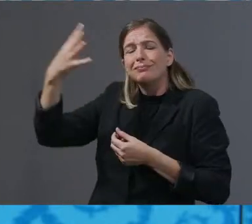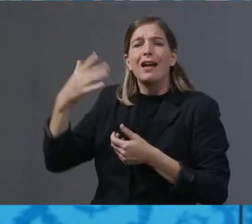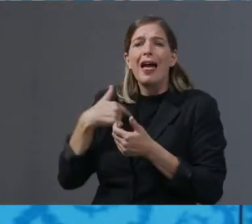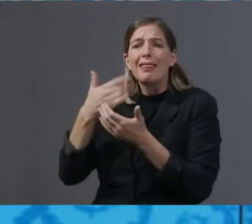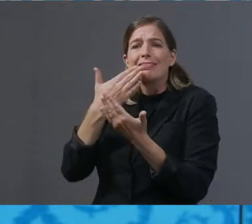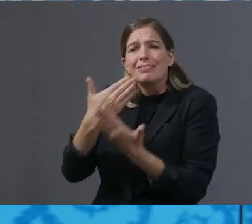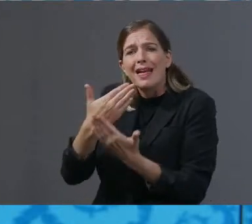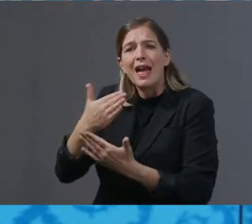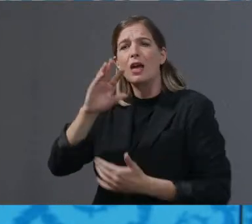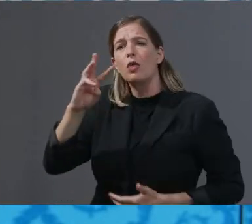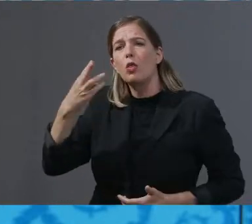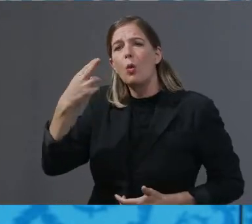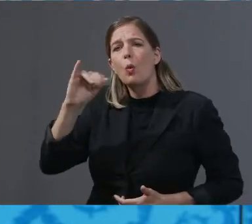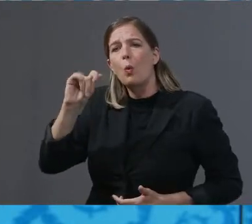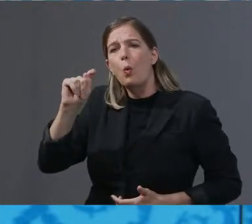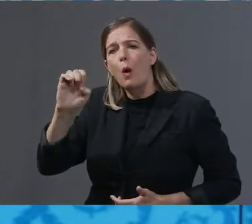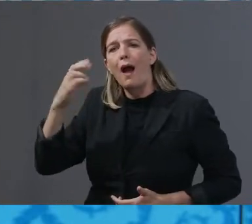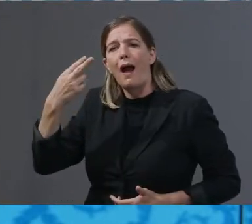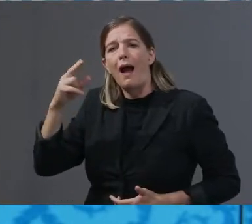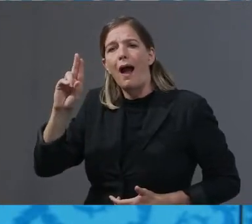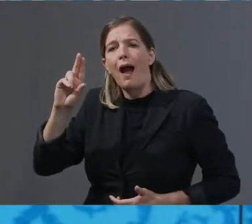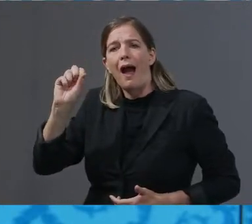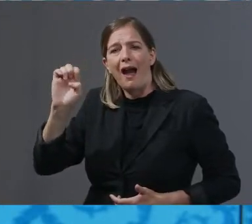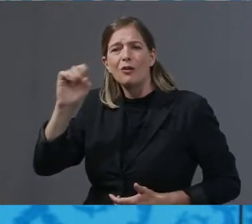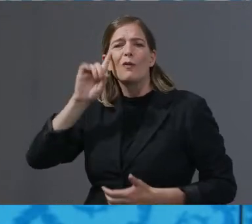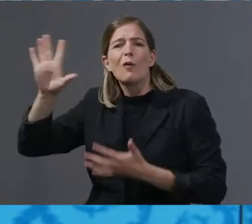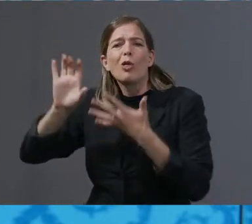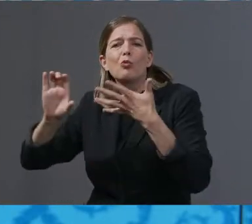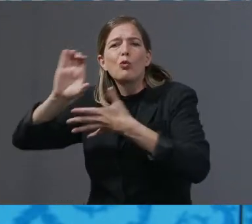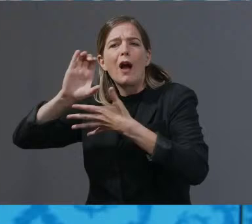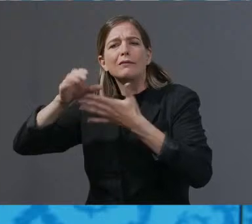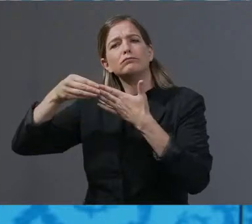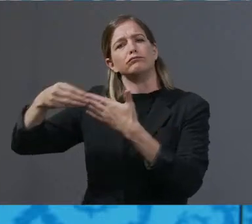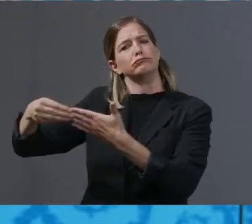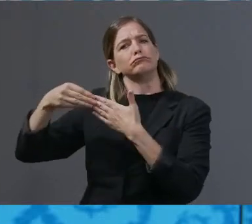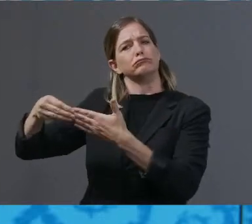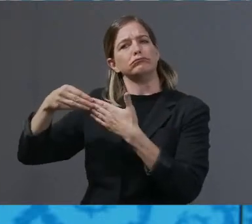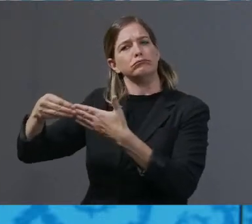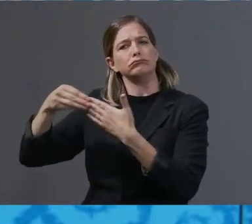gating criteria. And there have been over 100 days where we